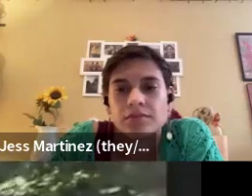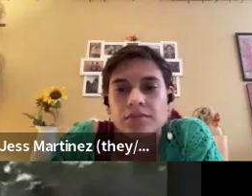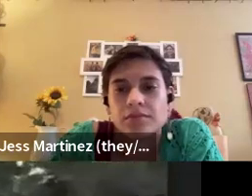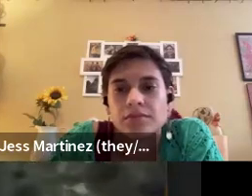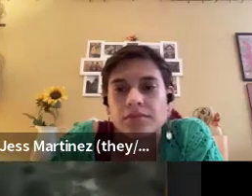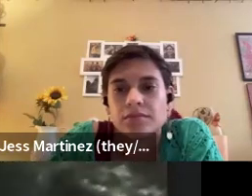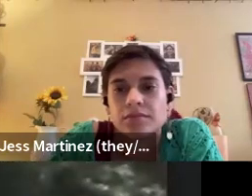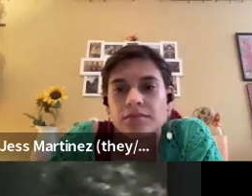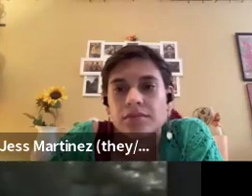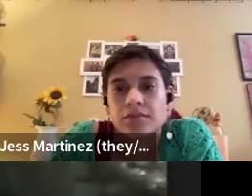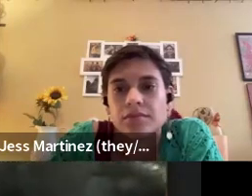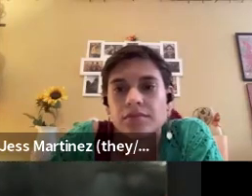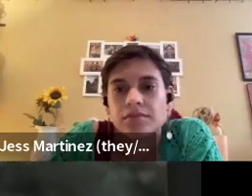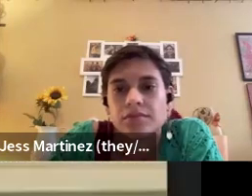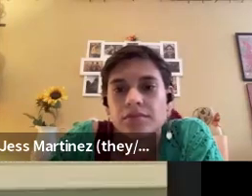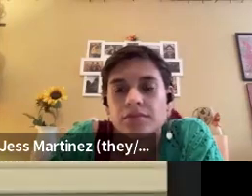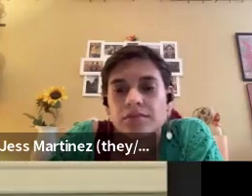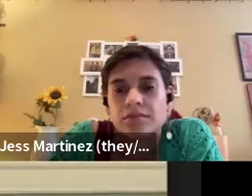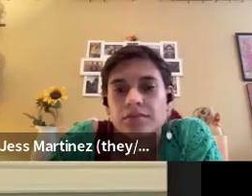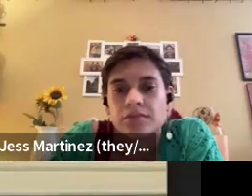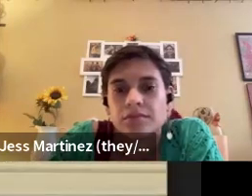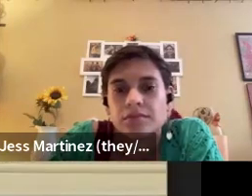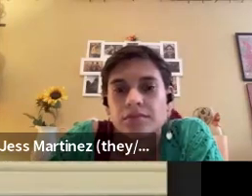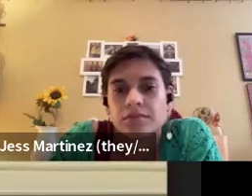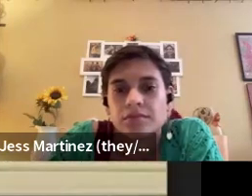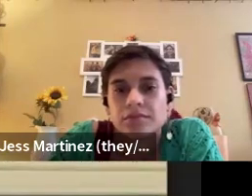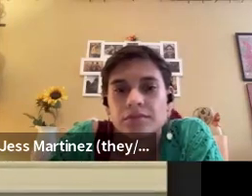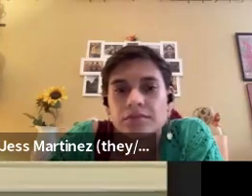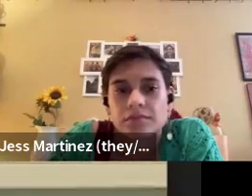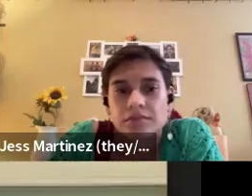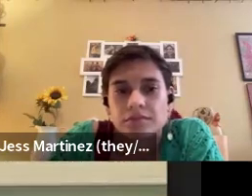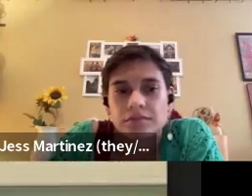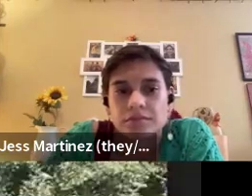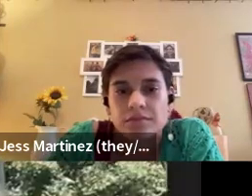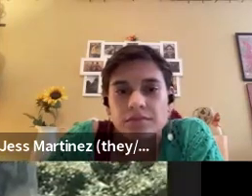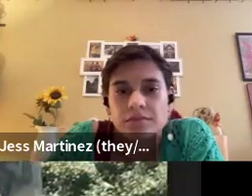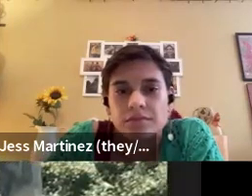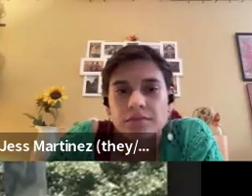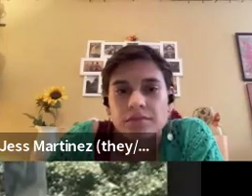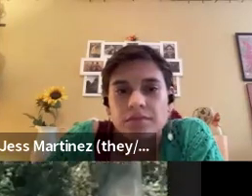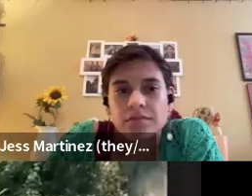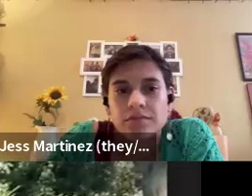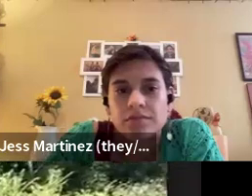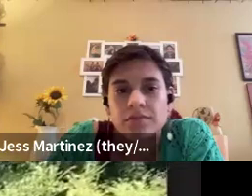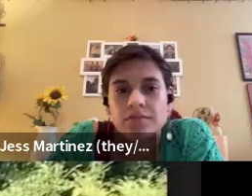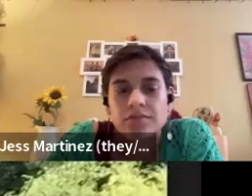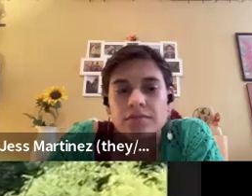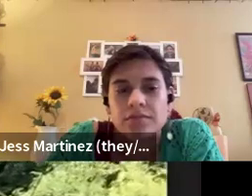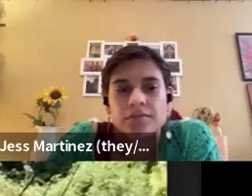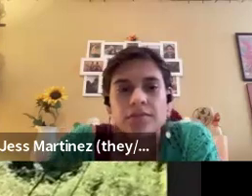AHAT organizing, we were able to successfully create a mutual aid fund, and it was really magical